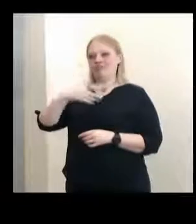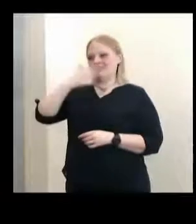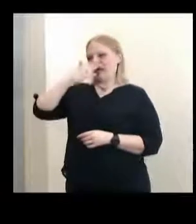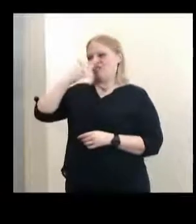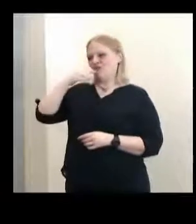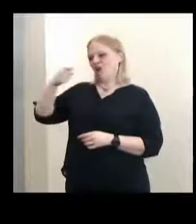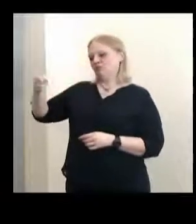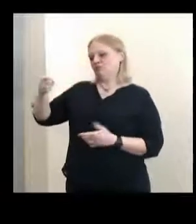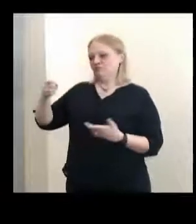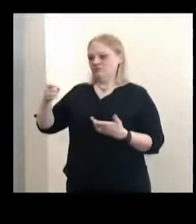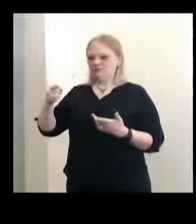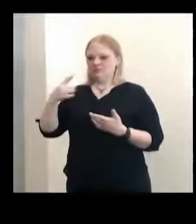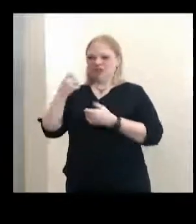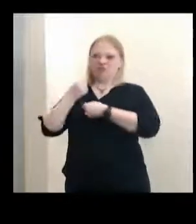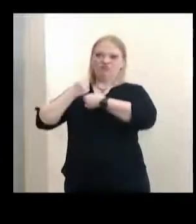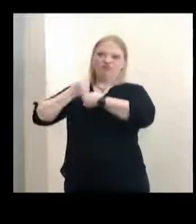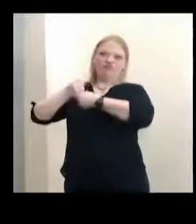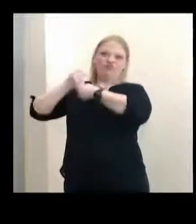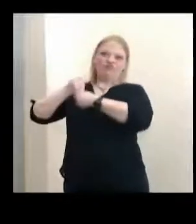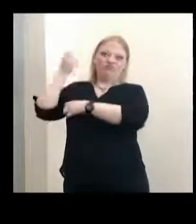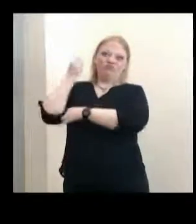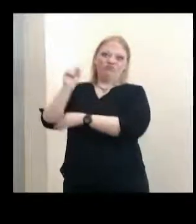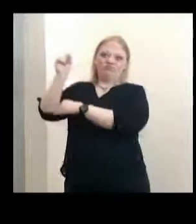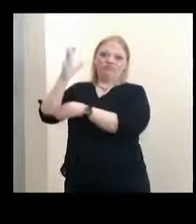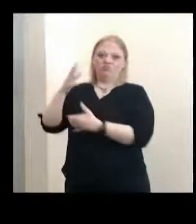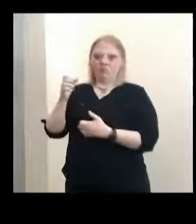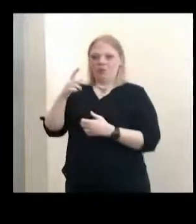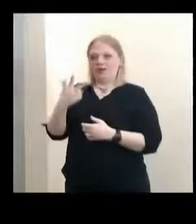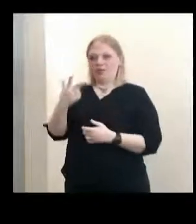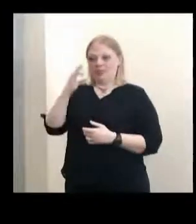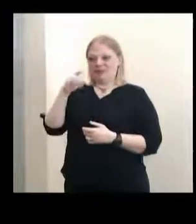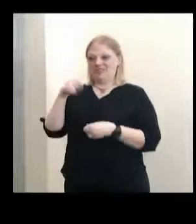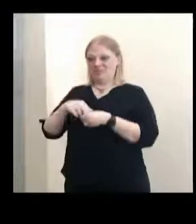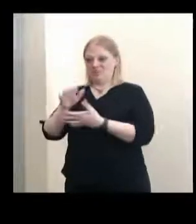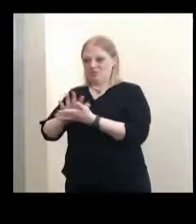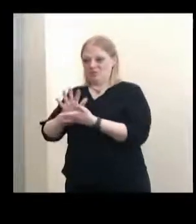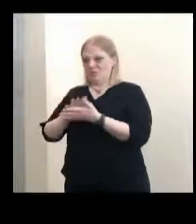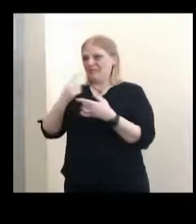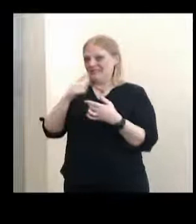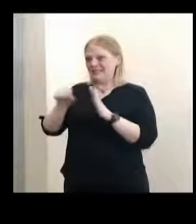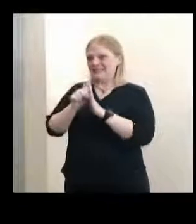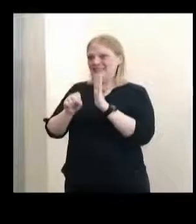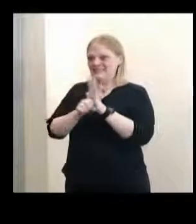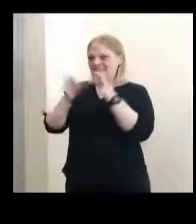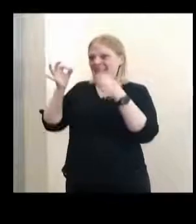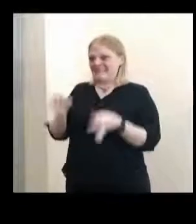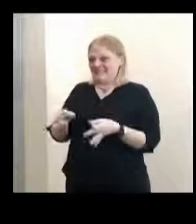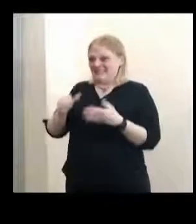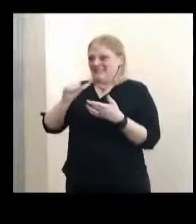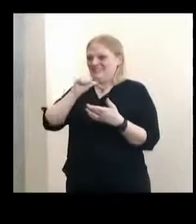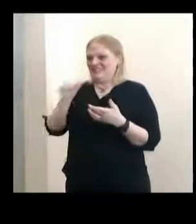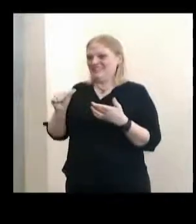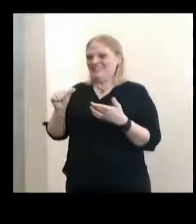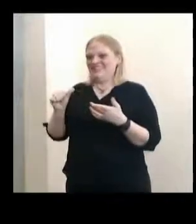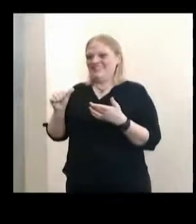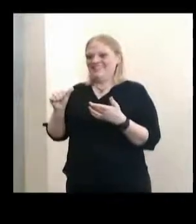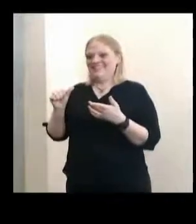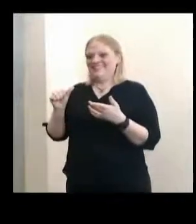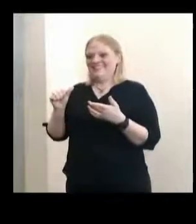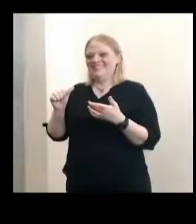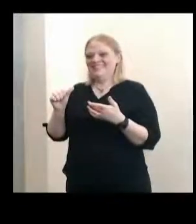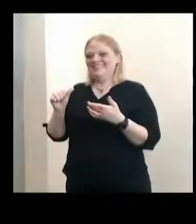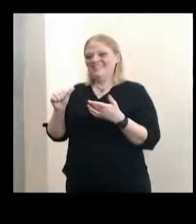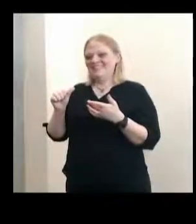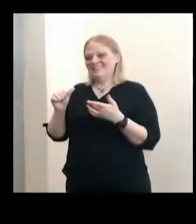Gale a little while ago spelled out that that's a state decision, not a county decision. Mm-hmm. But my question revolves around the